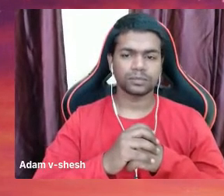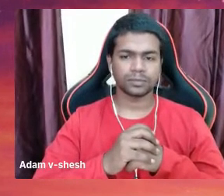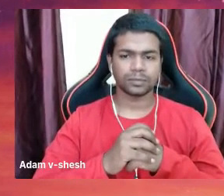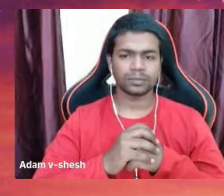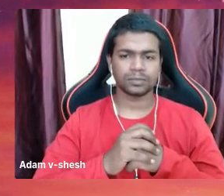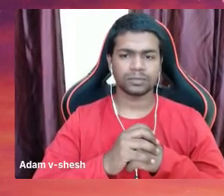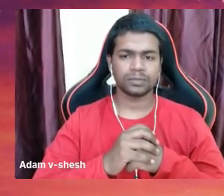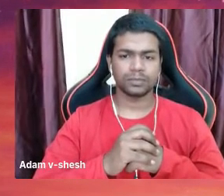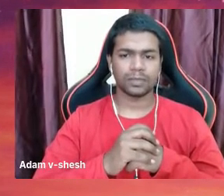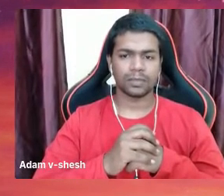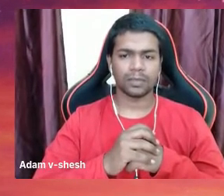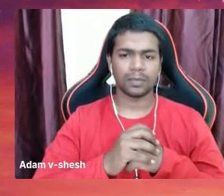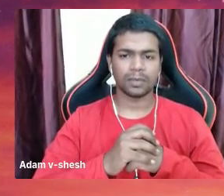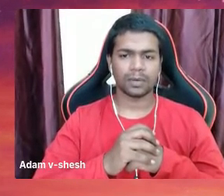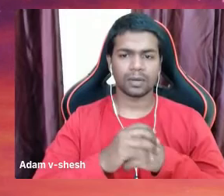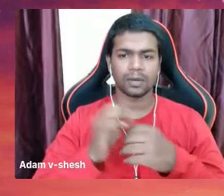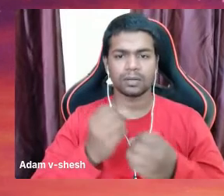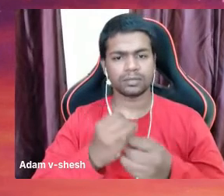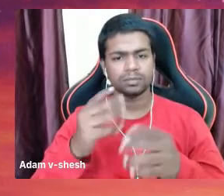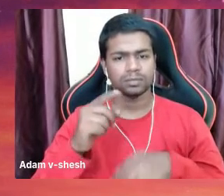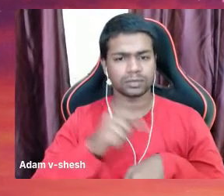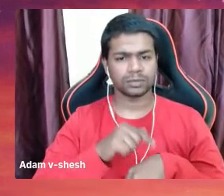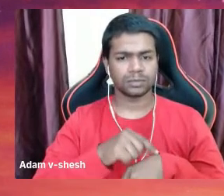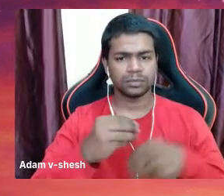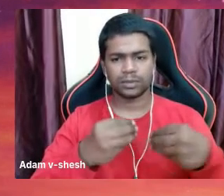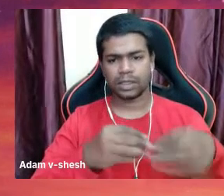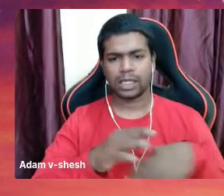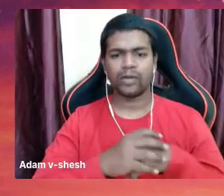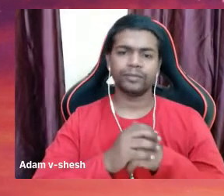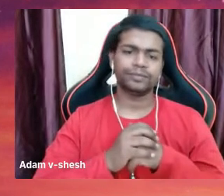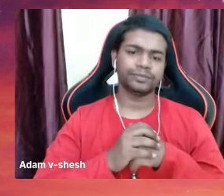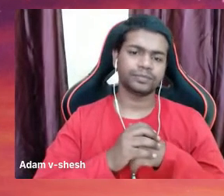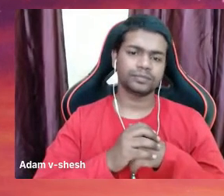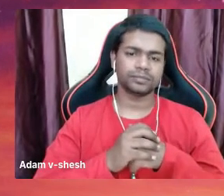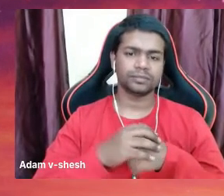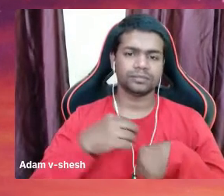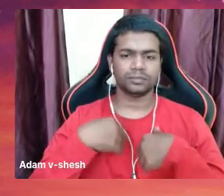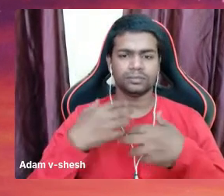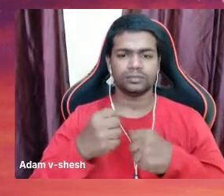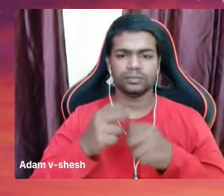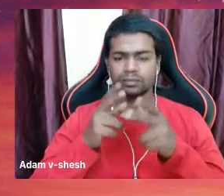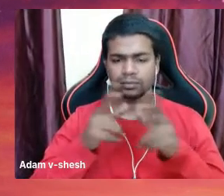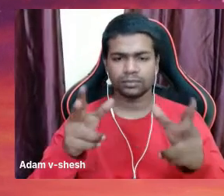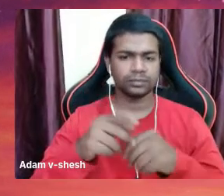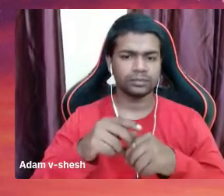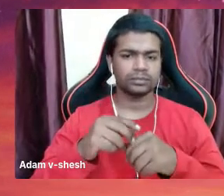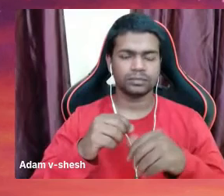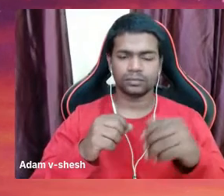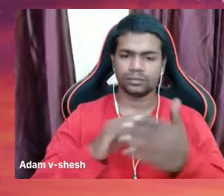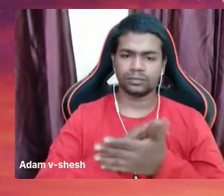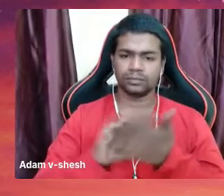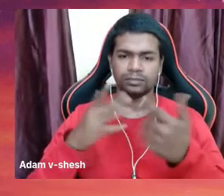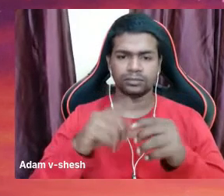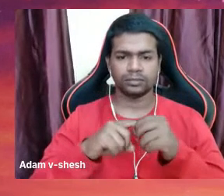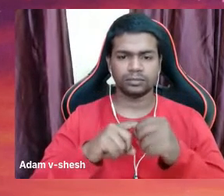build that moat. So I know we just have a couple of minutes left, Kunal, and I would like to end, I think, with a